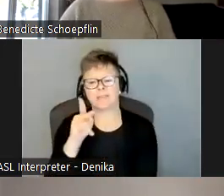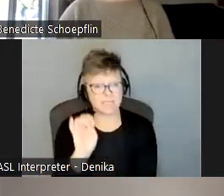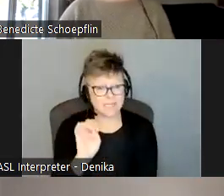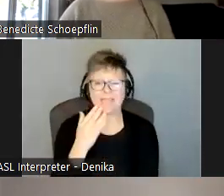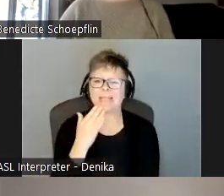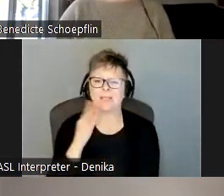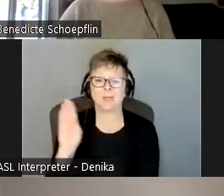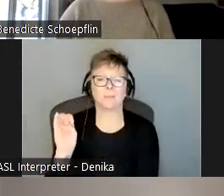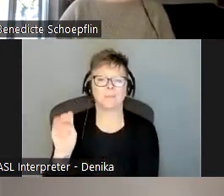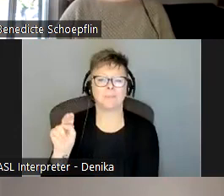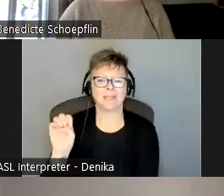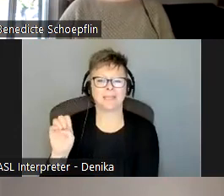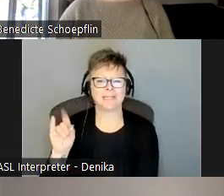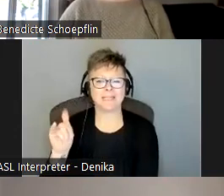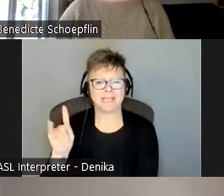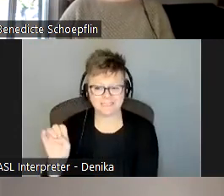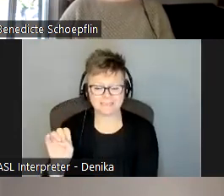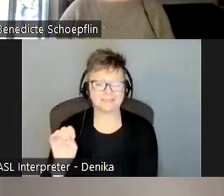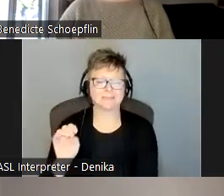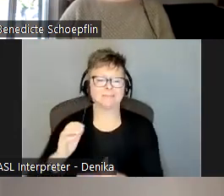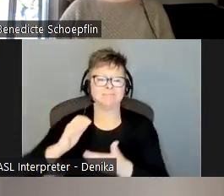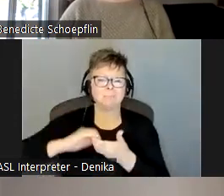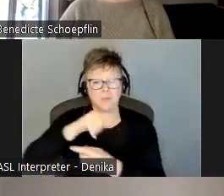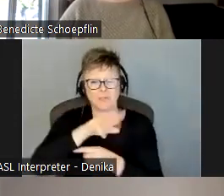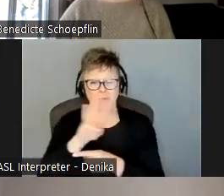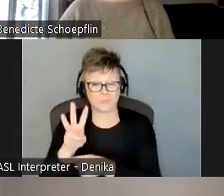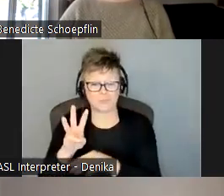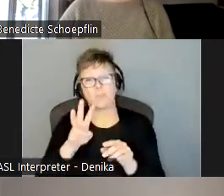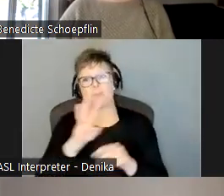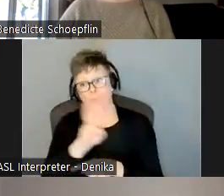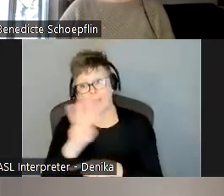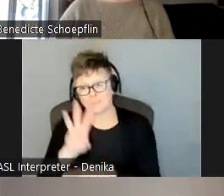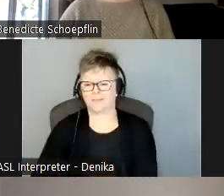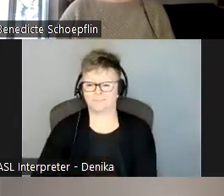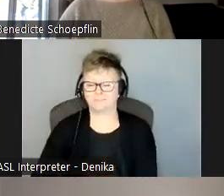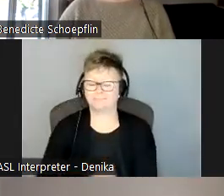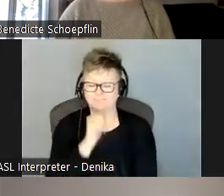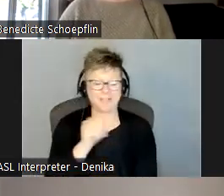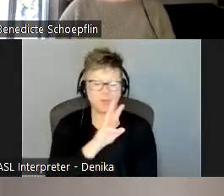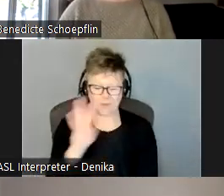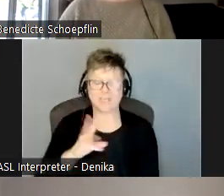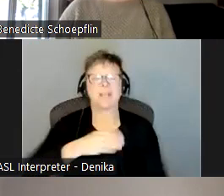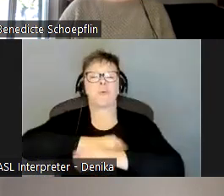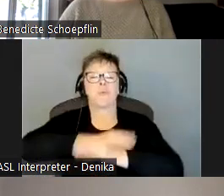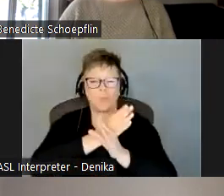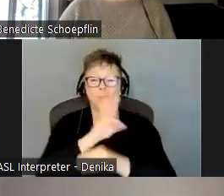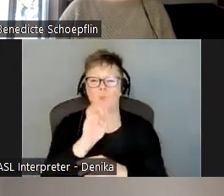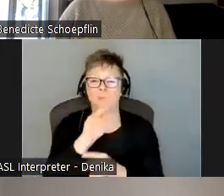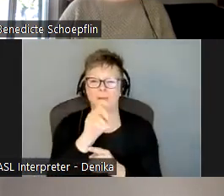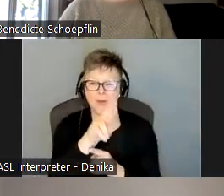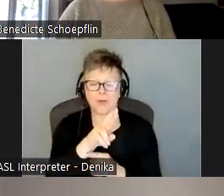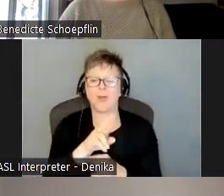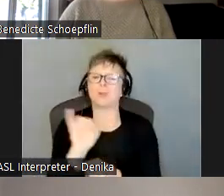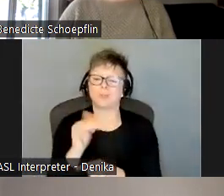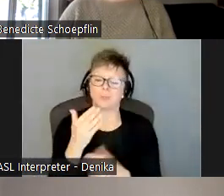to collaborate and partner on this website or webinar, sorry, and to our ASL interpreters for providing